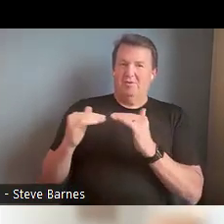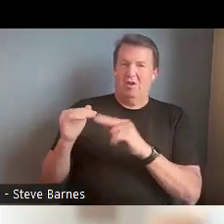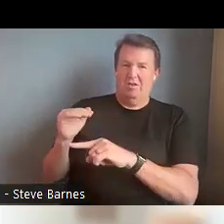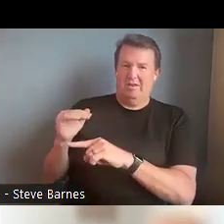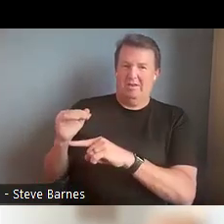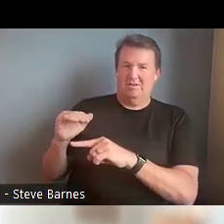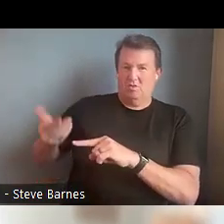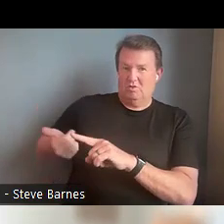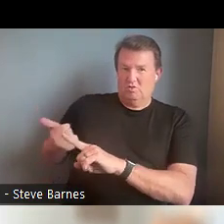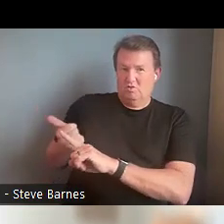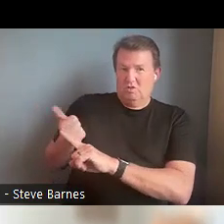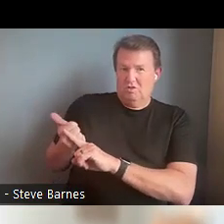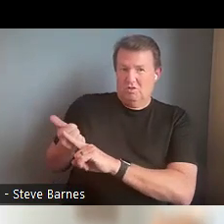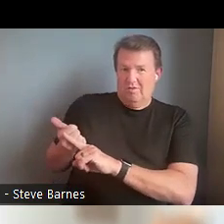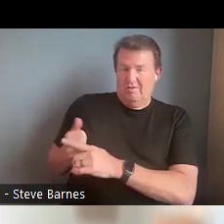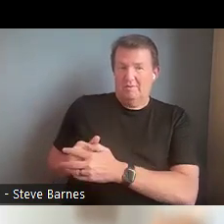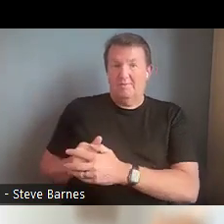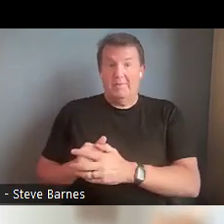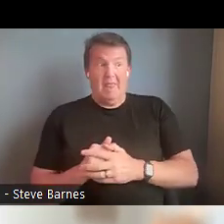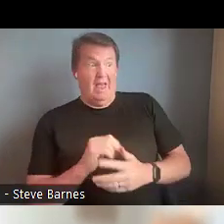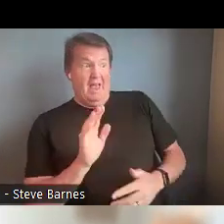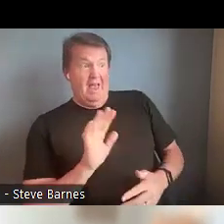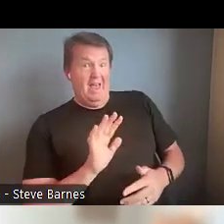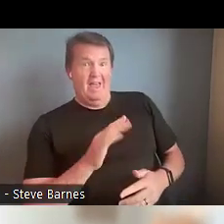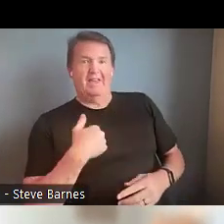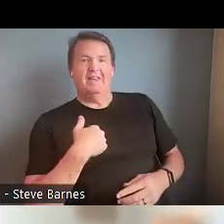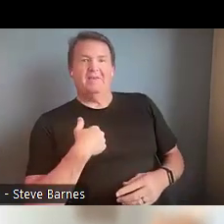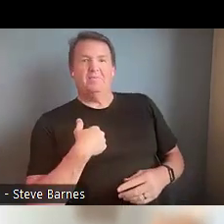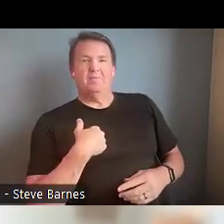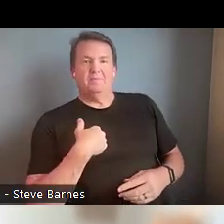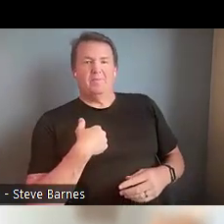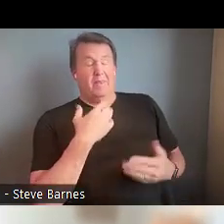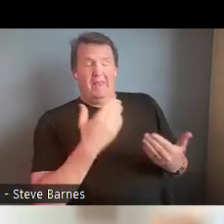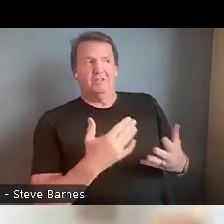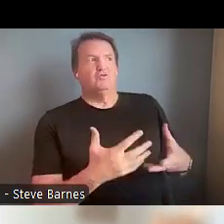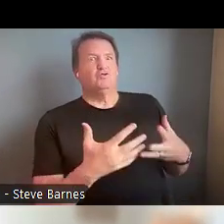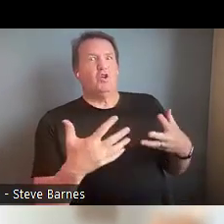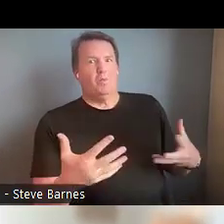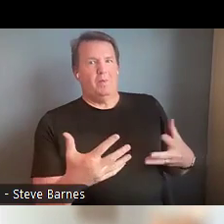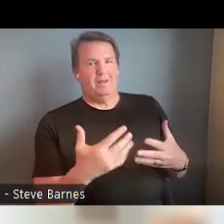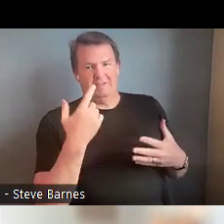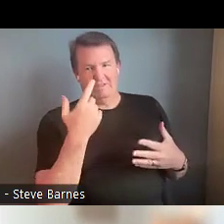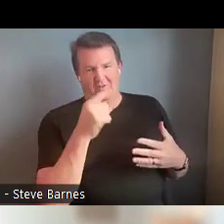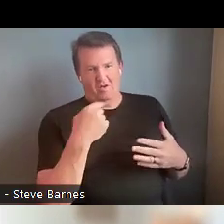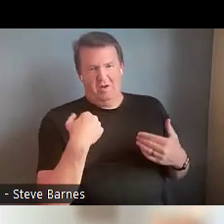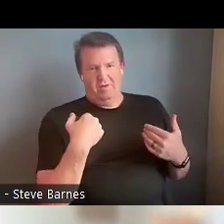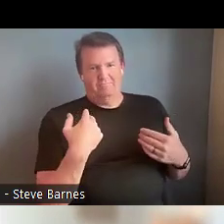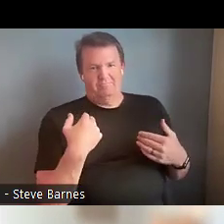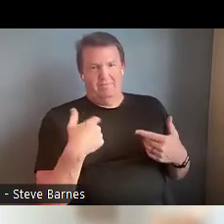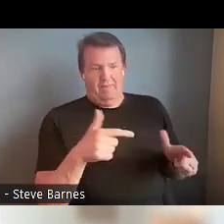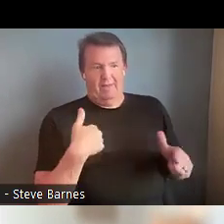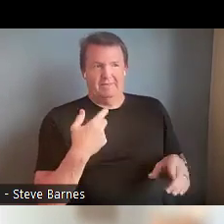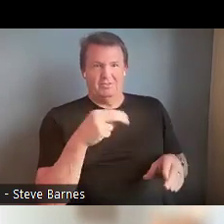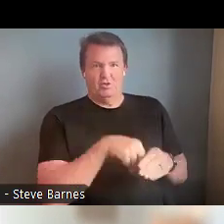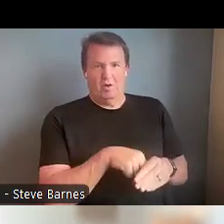herself. Hi, everyone. Thank you so much for having us. Really a pleasure to be here, and thank you all for